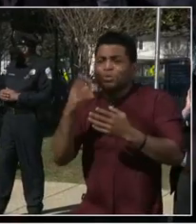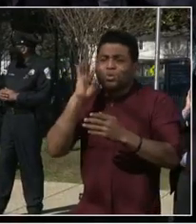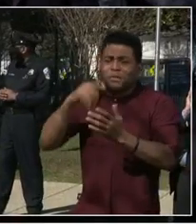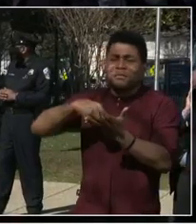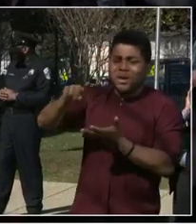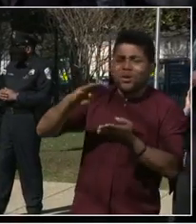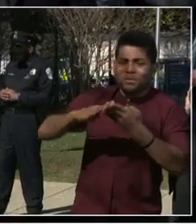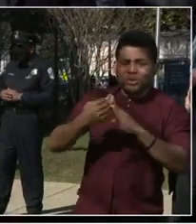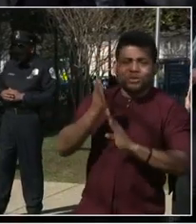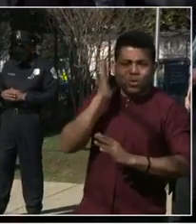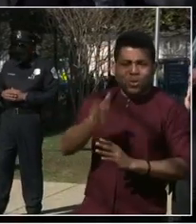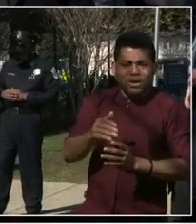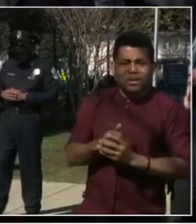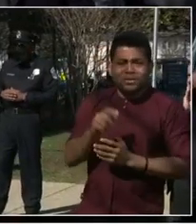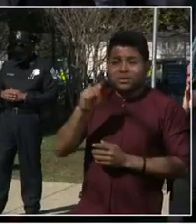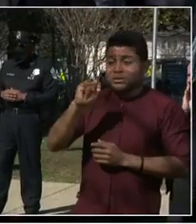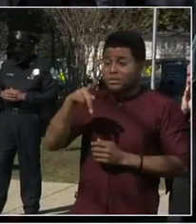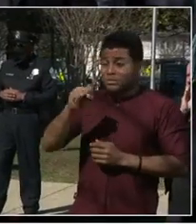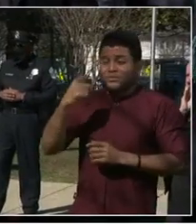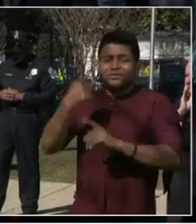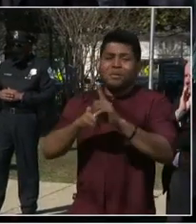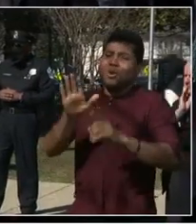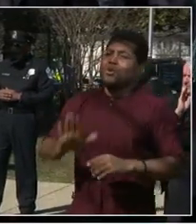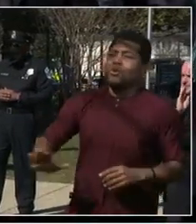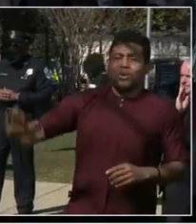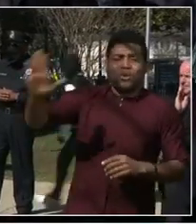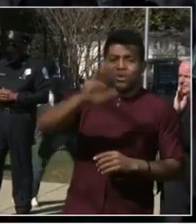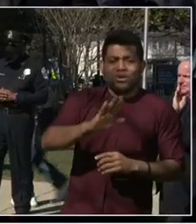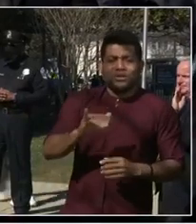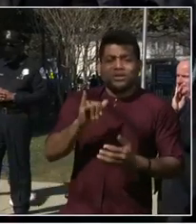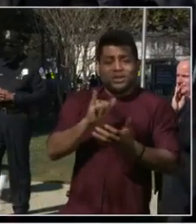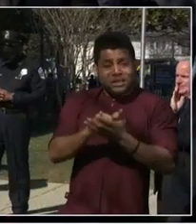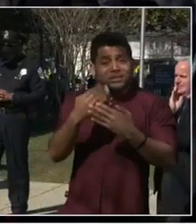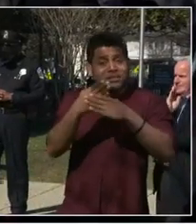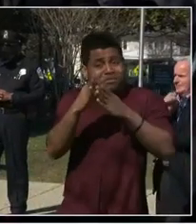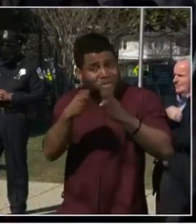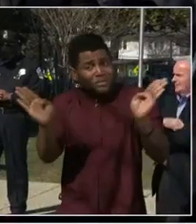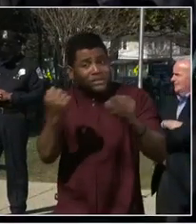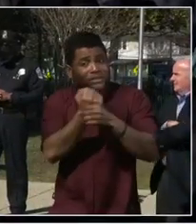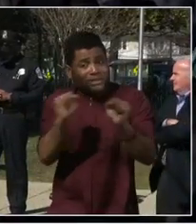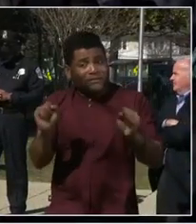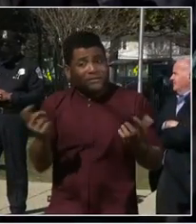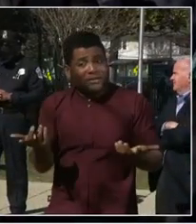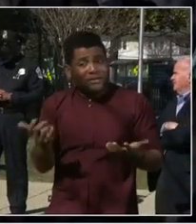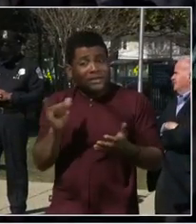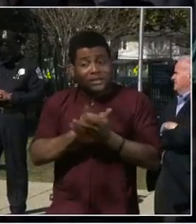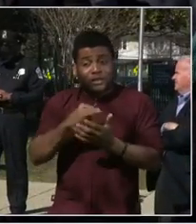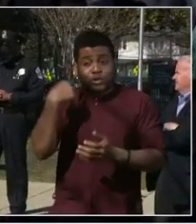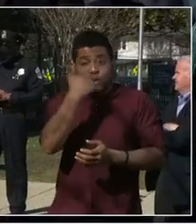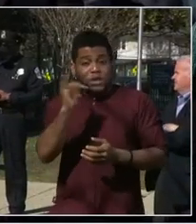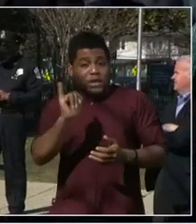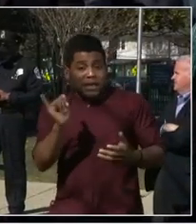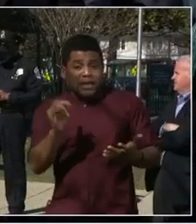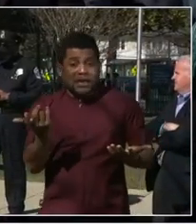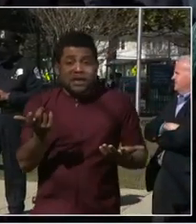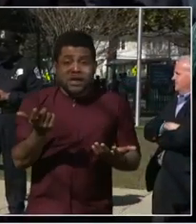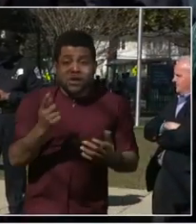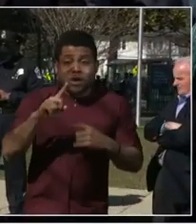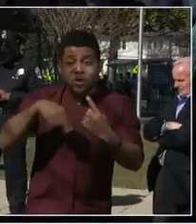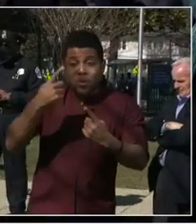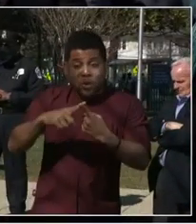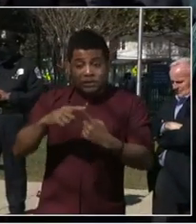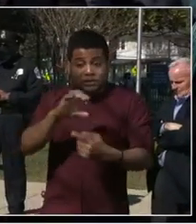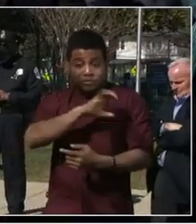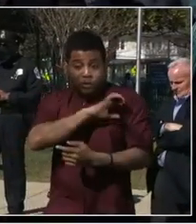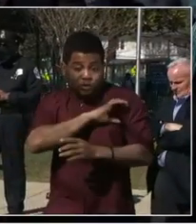in from all over, and again, that is what public safety, true public safety, looks like, right? When the police are doing their